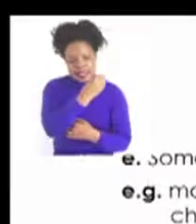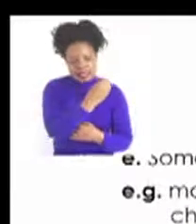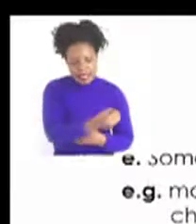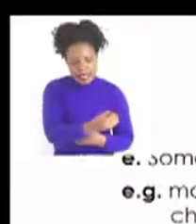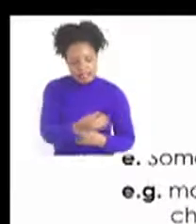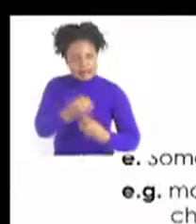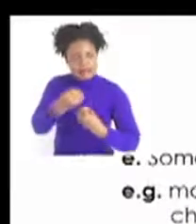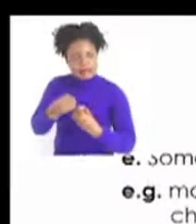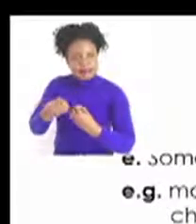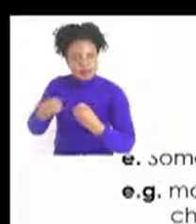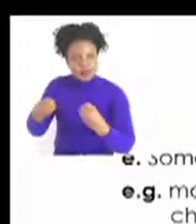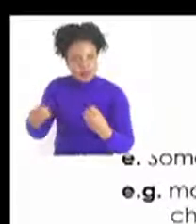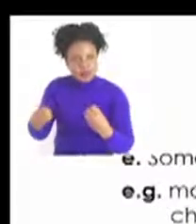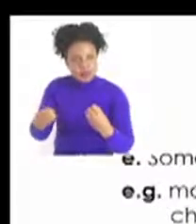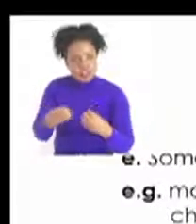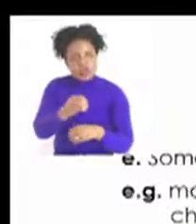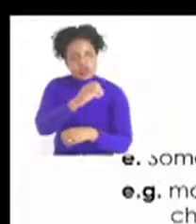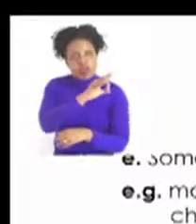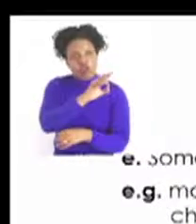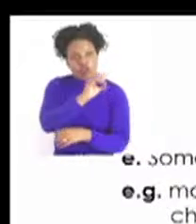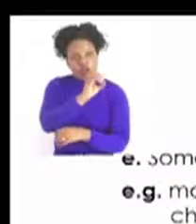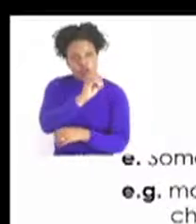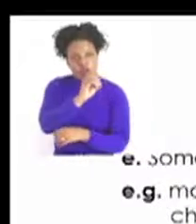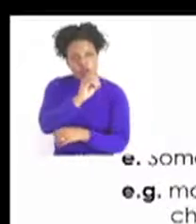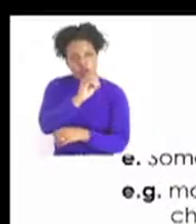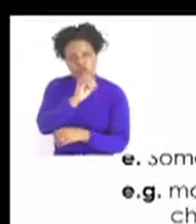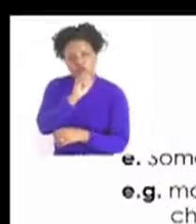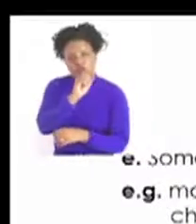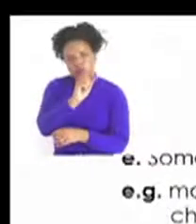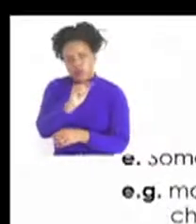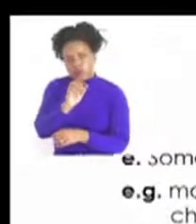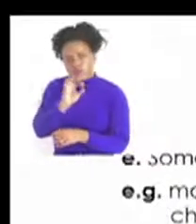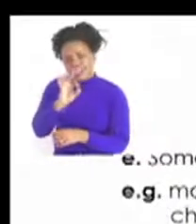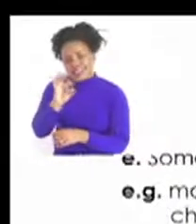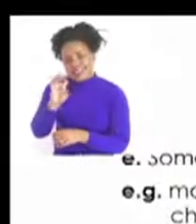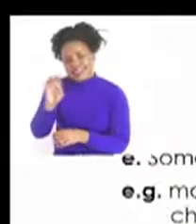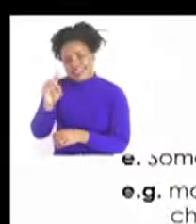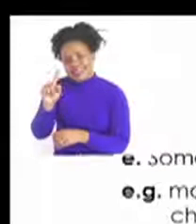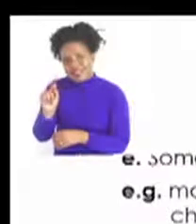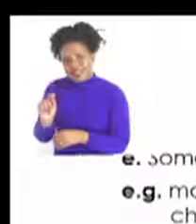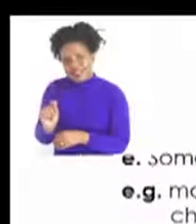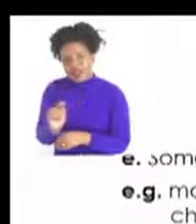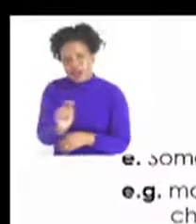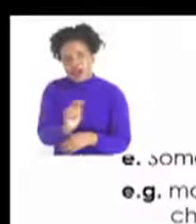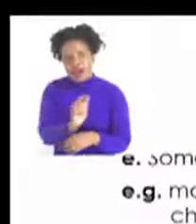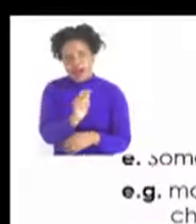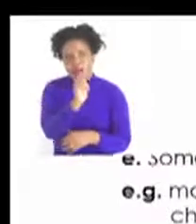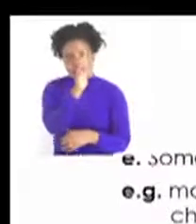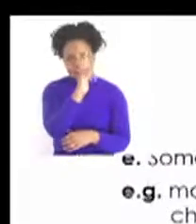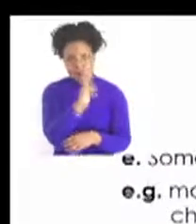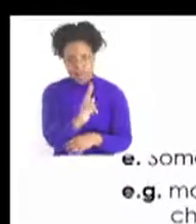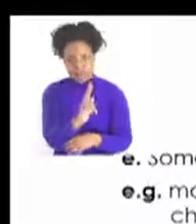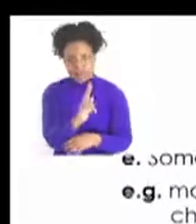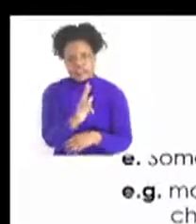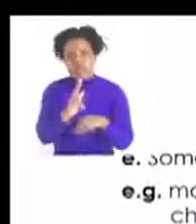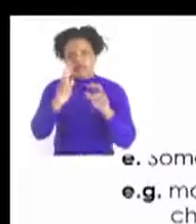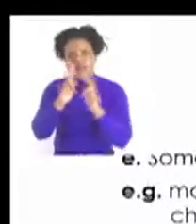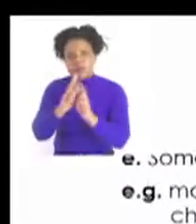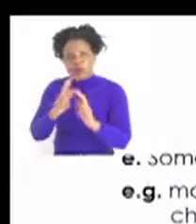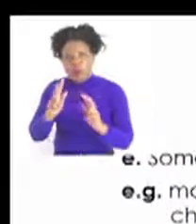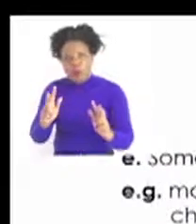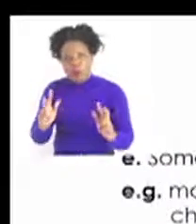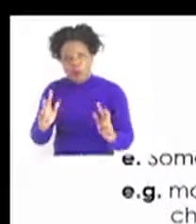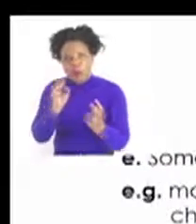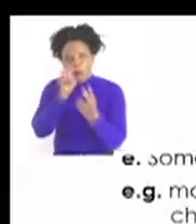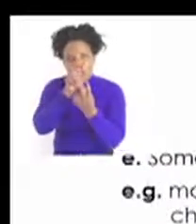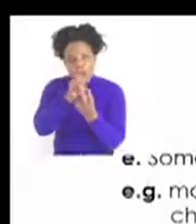feet. 1 person, 2 people. Mouse, mice.